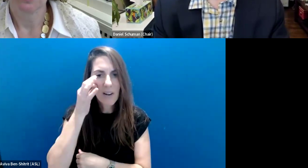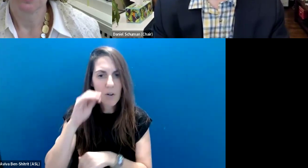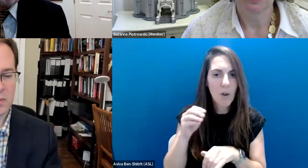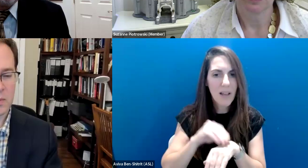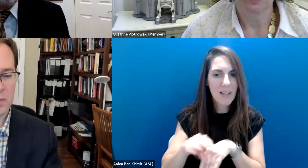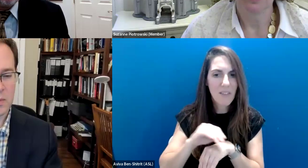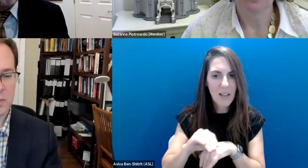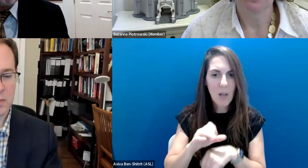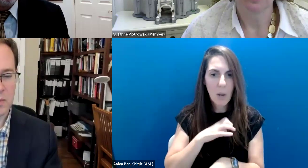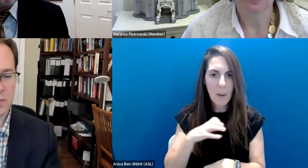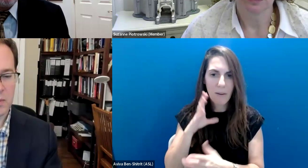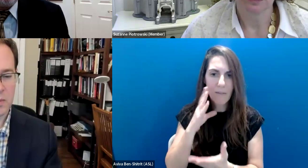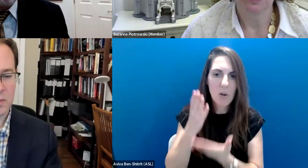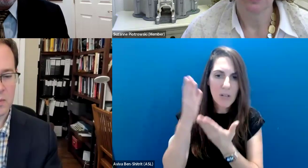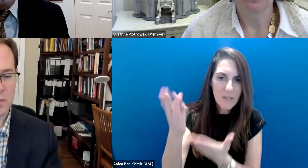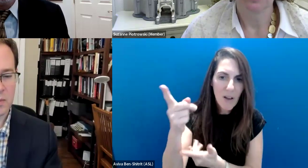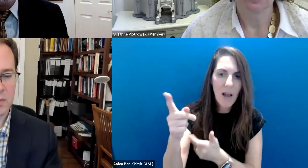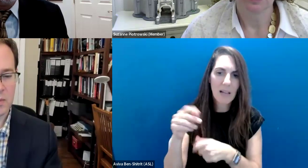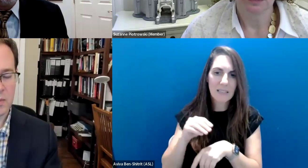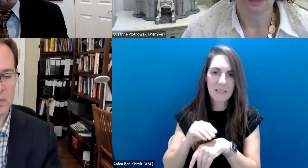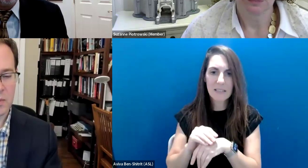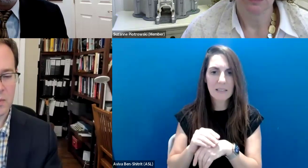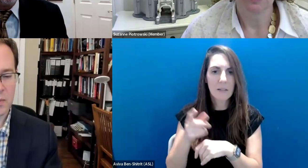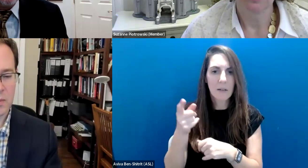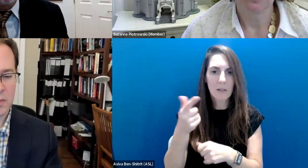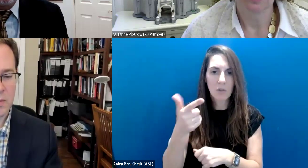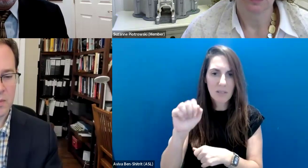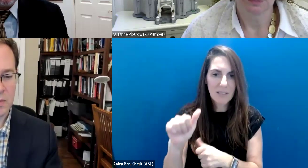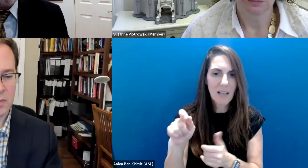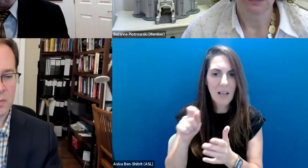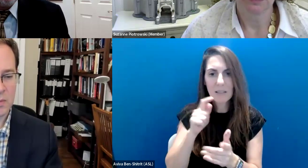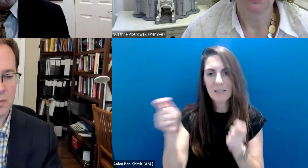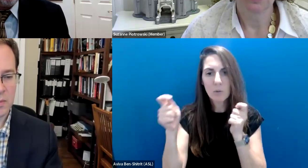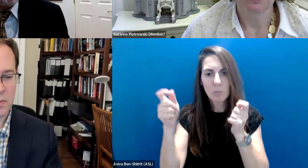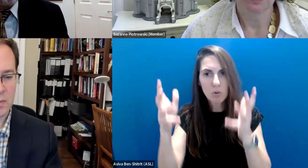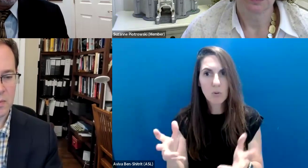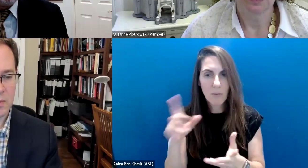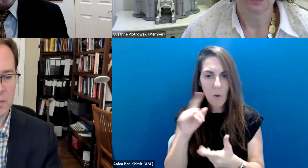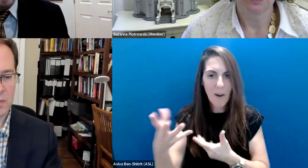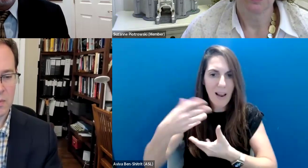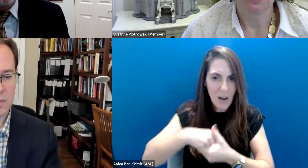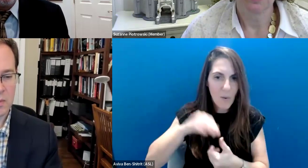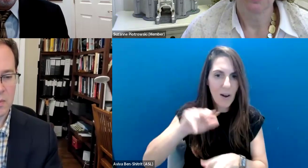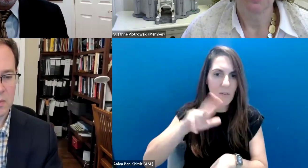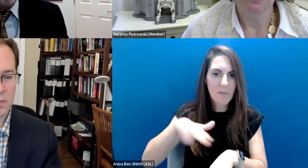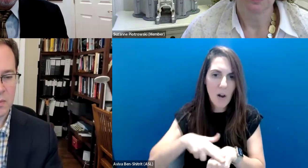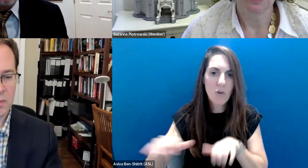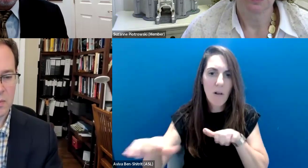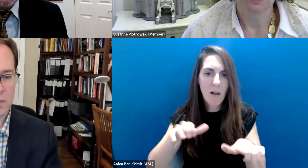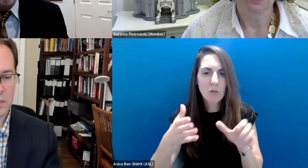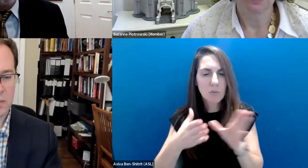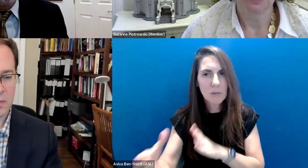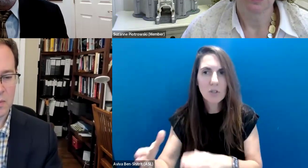help advise the GSA administrator on the recommendations that should be included in the National Action Plan, among other things. So